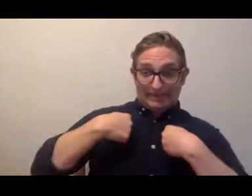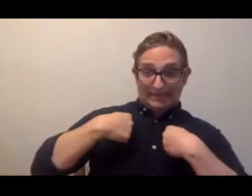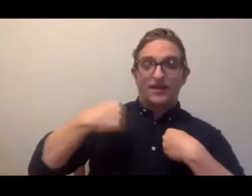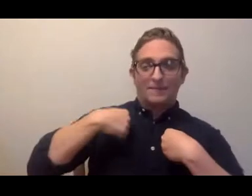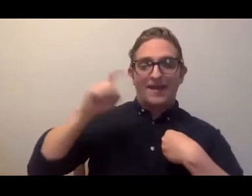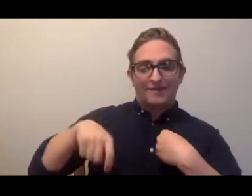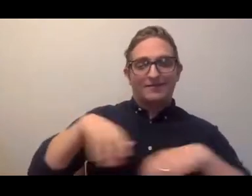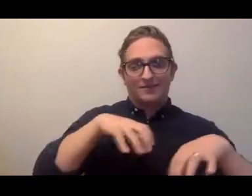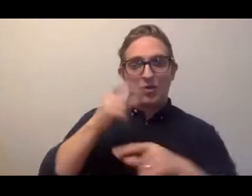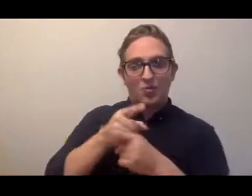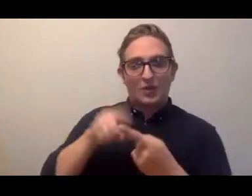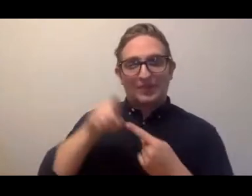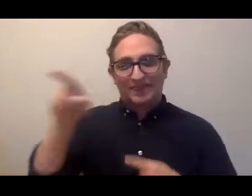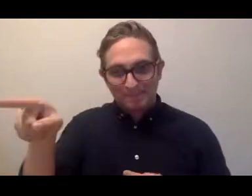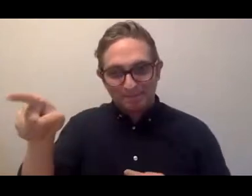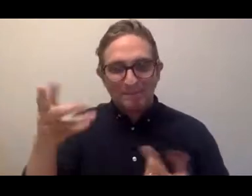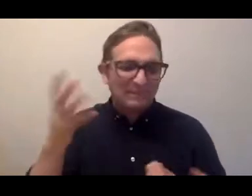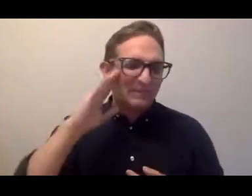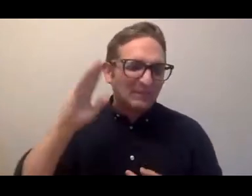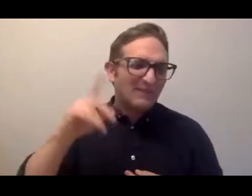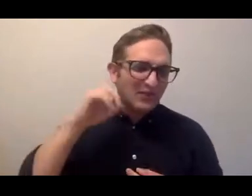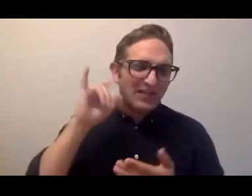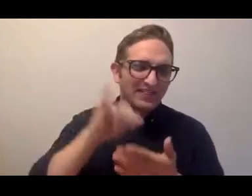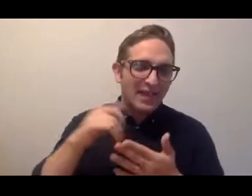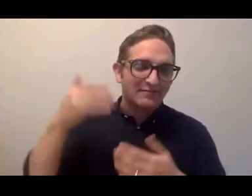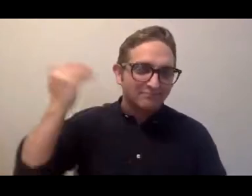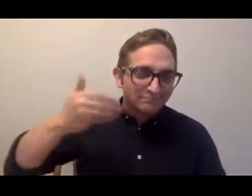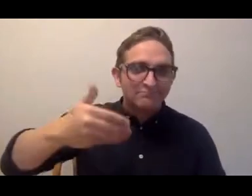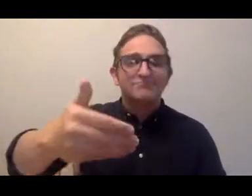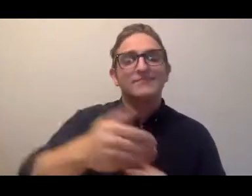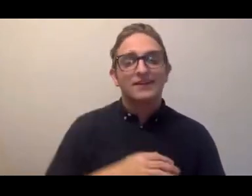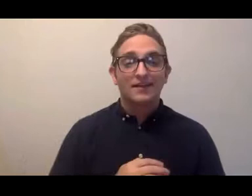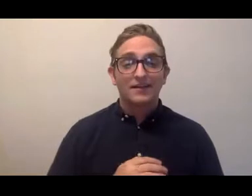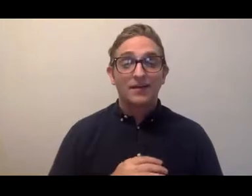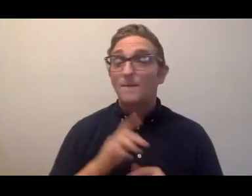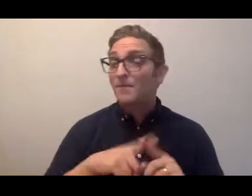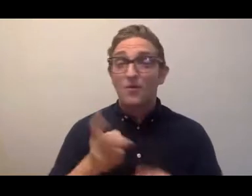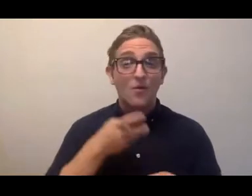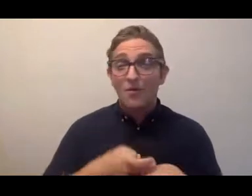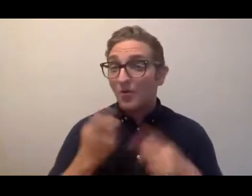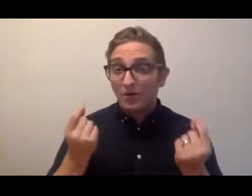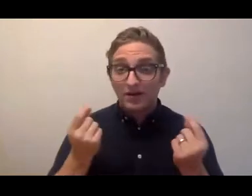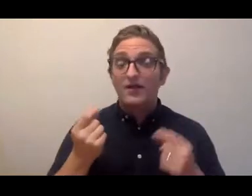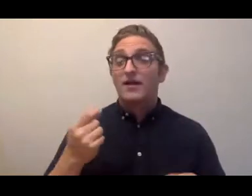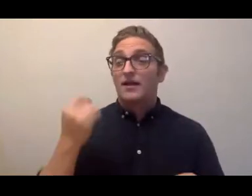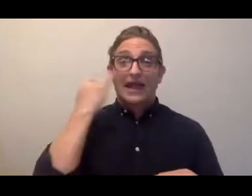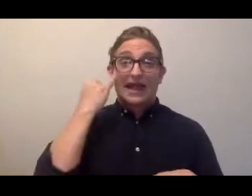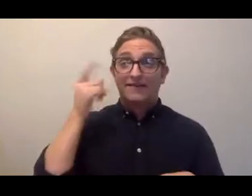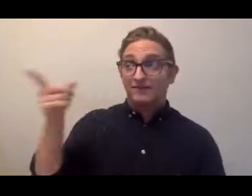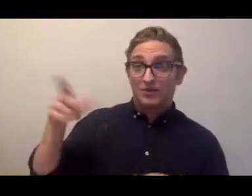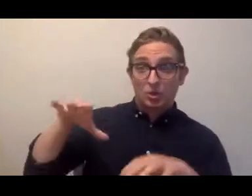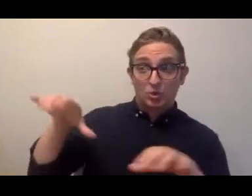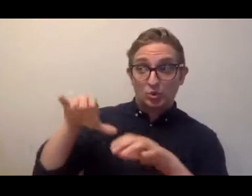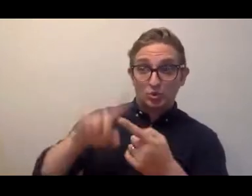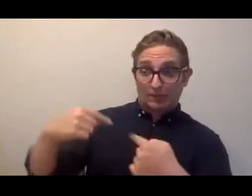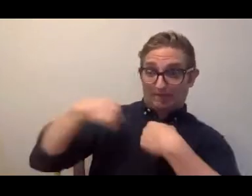so true. And now the struggle with that is sometimes if someone does to me, I say, well, I should do